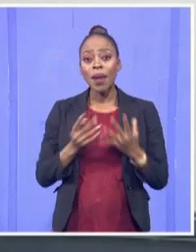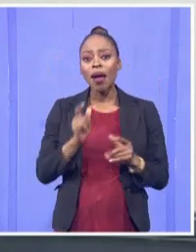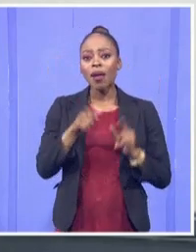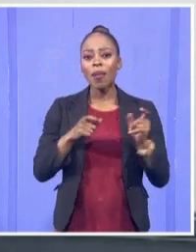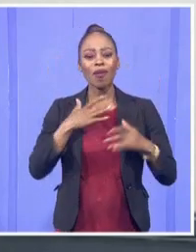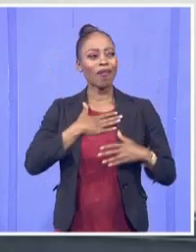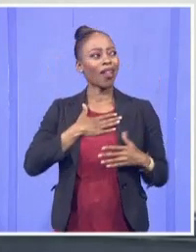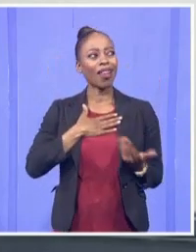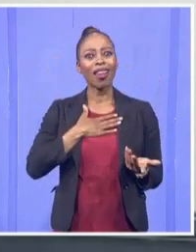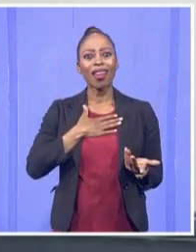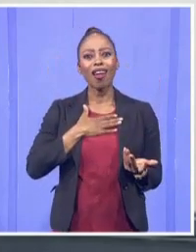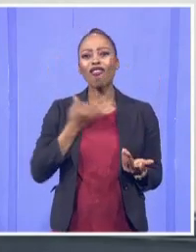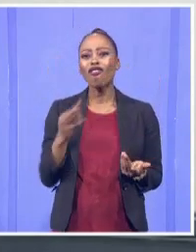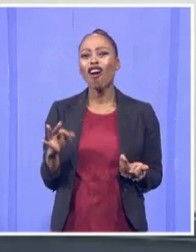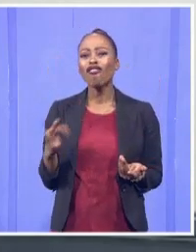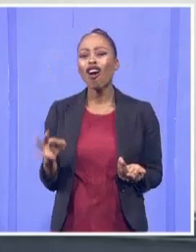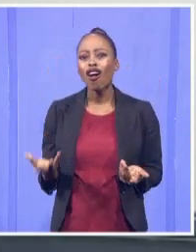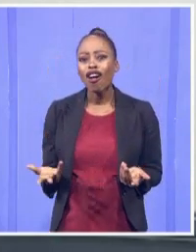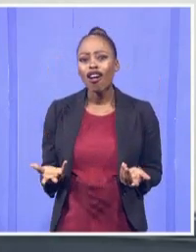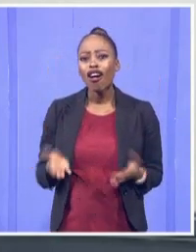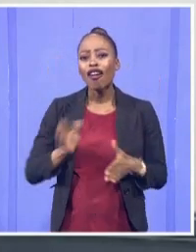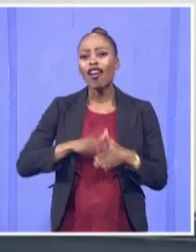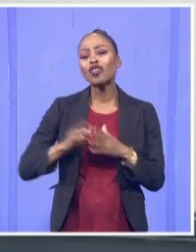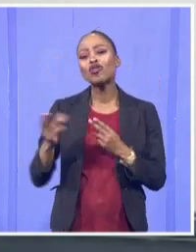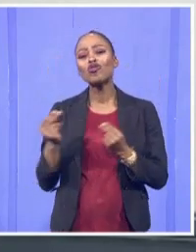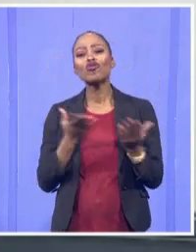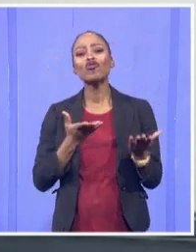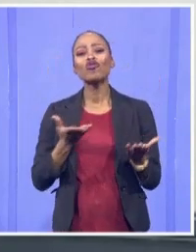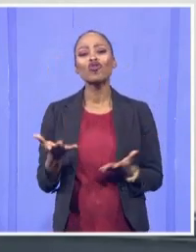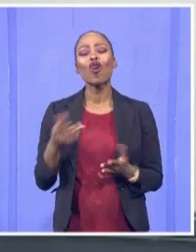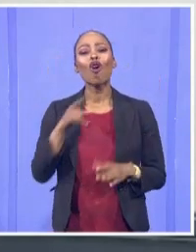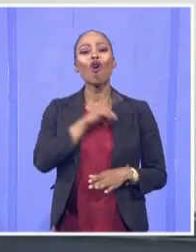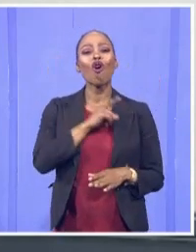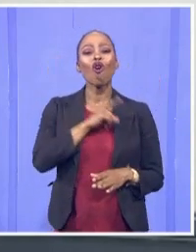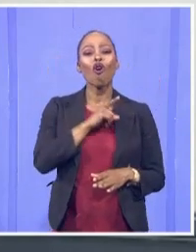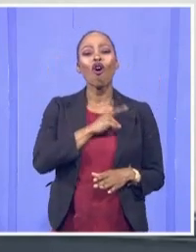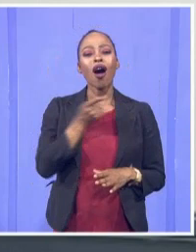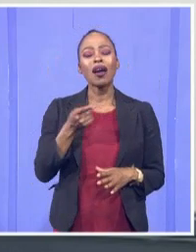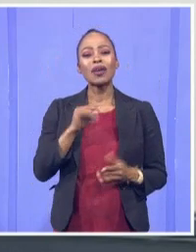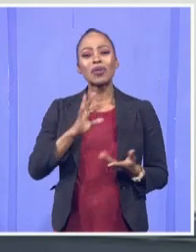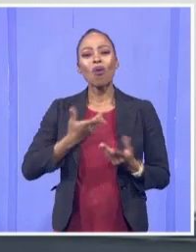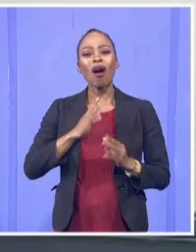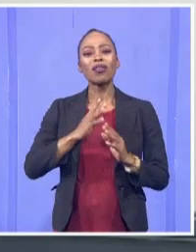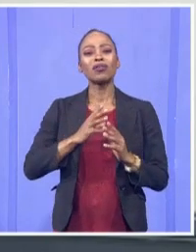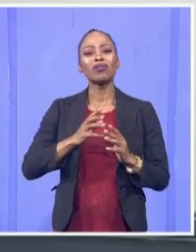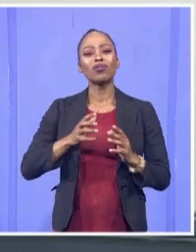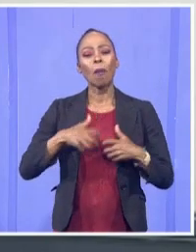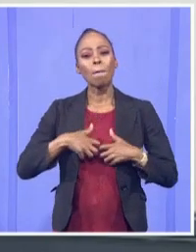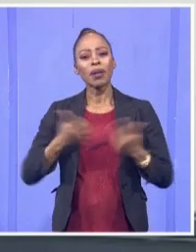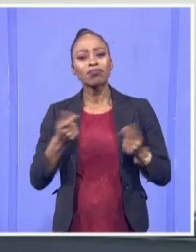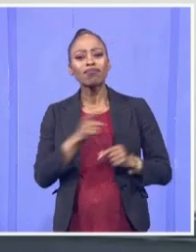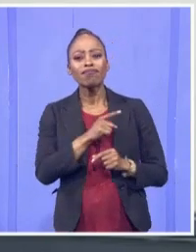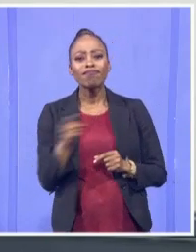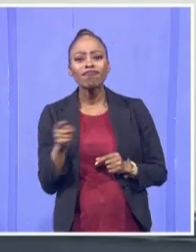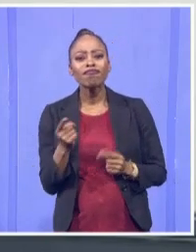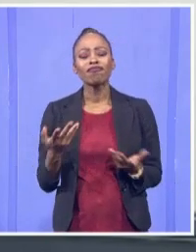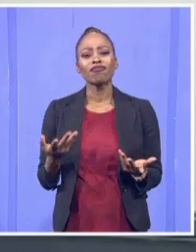that we've taken this route for purpose of frustrating them, for purpose